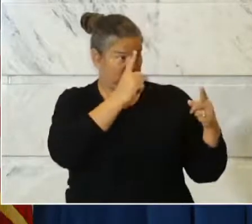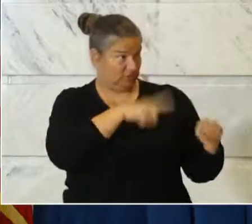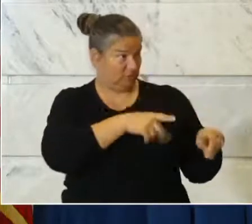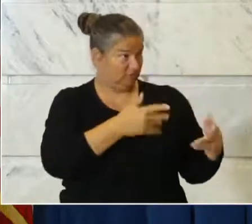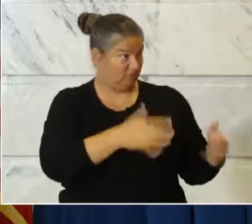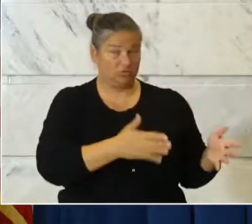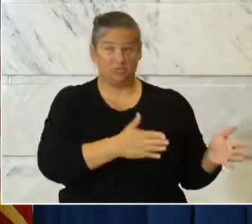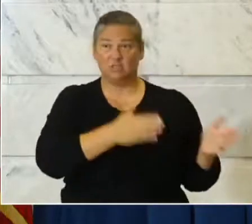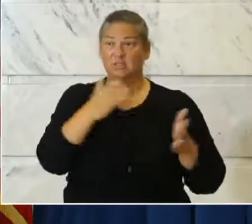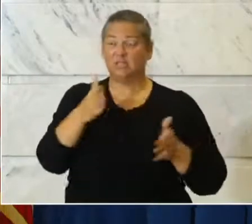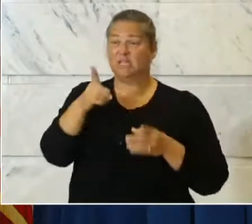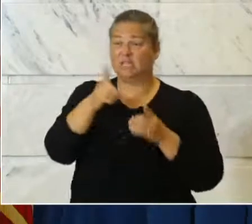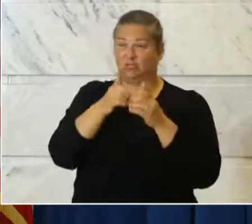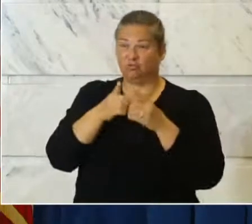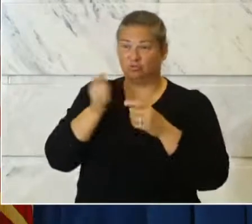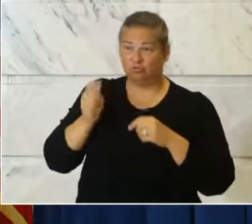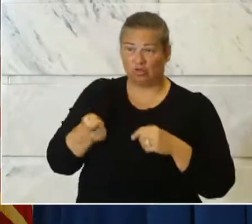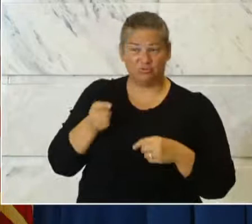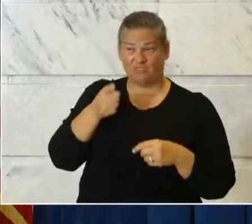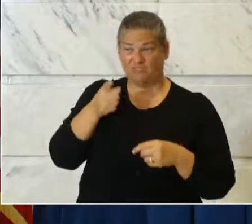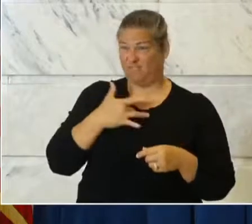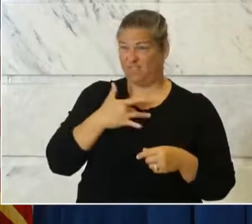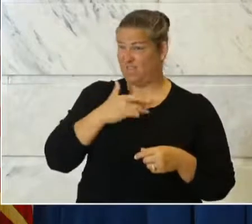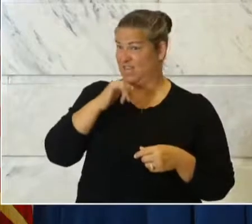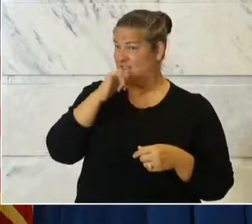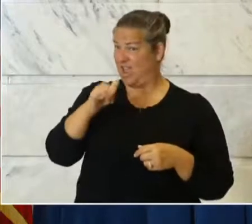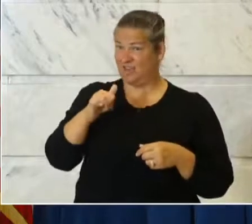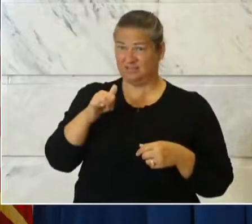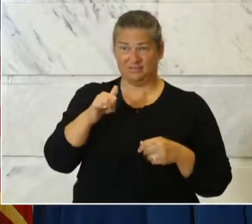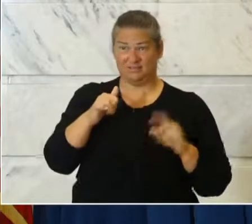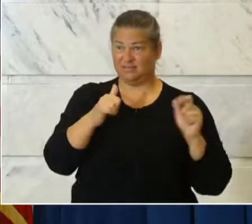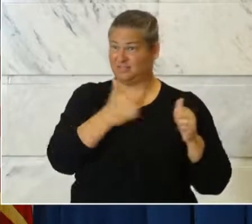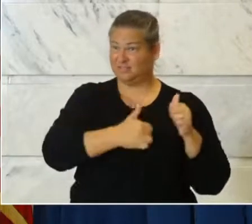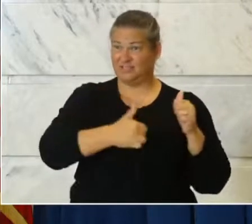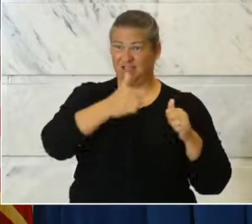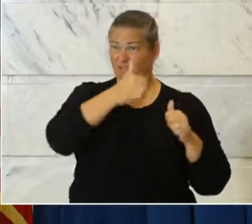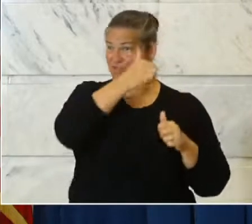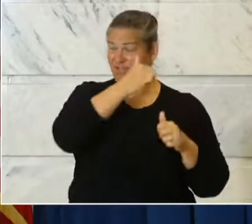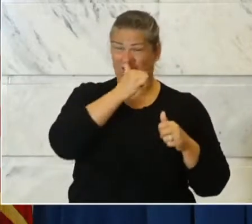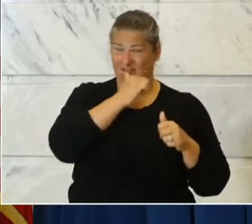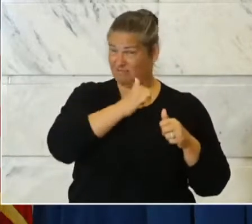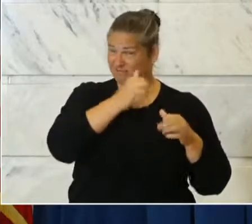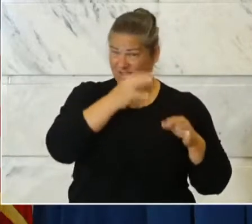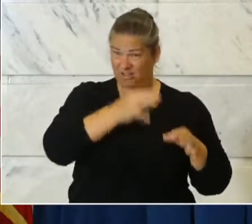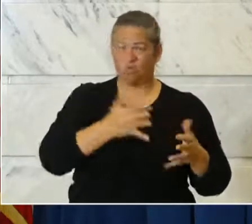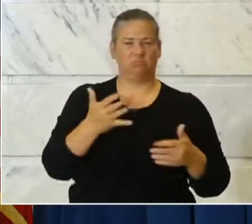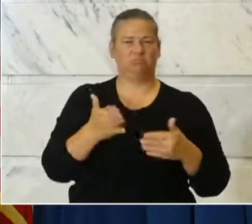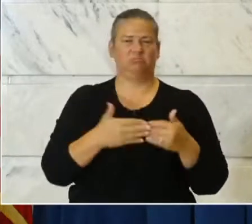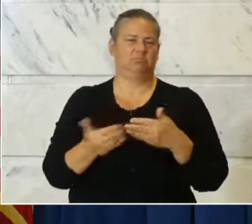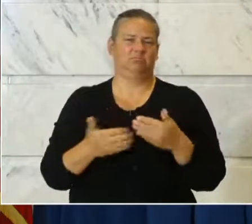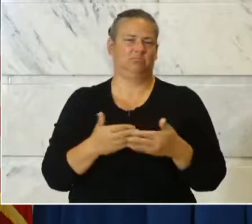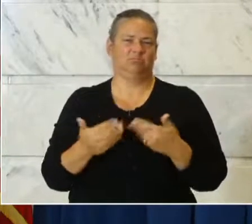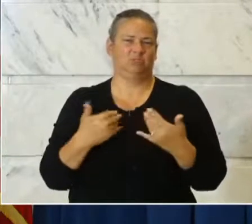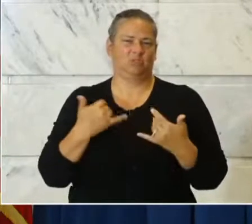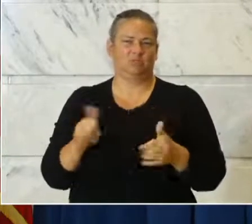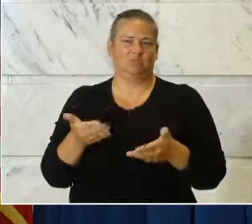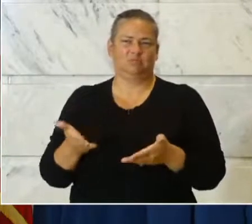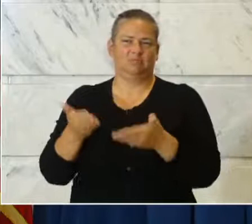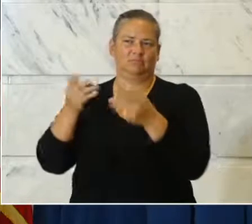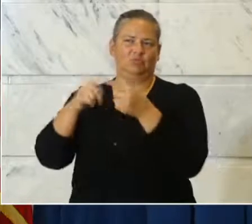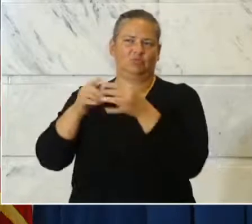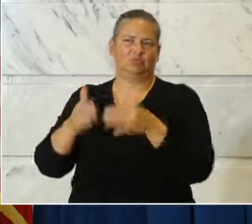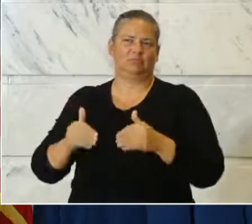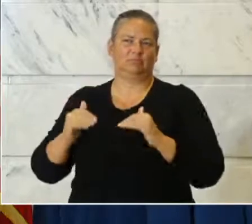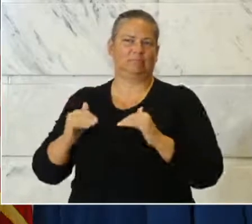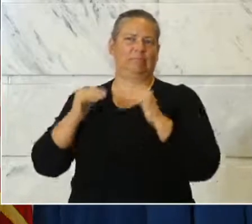district judge didn't believe that it was settled won't stop either, we hope, the appellate court or the Supreme Court. I mean, when the